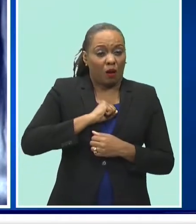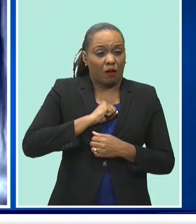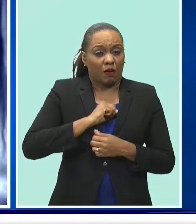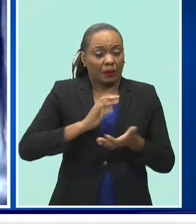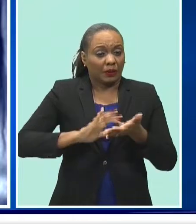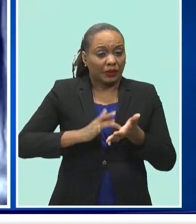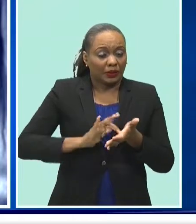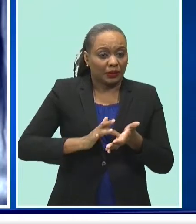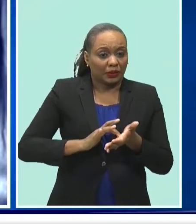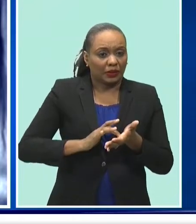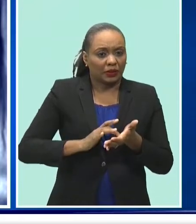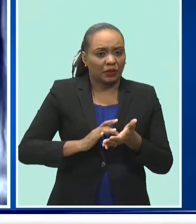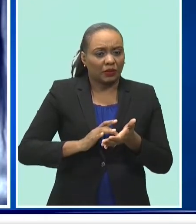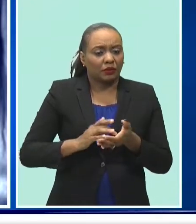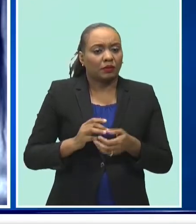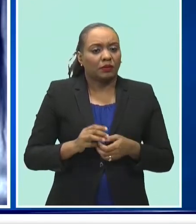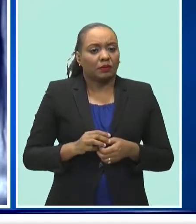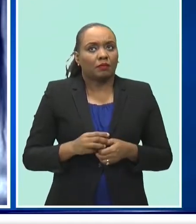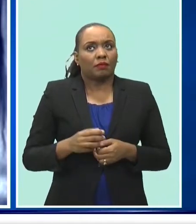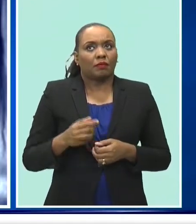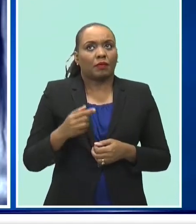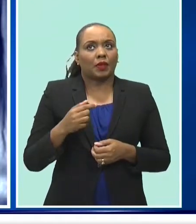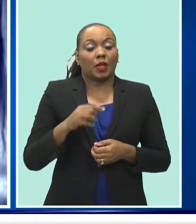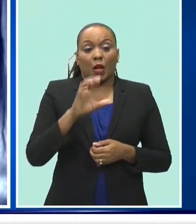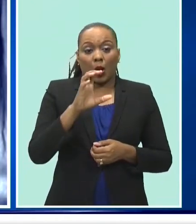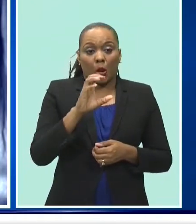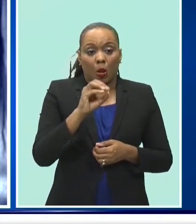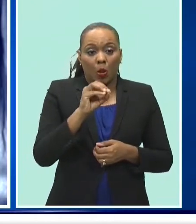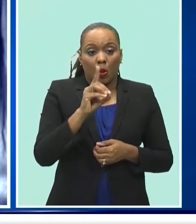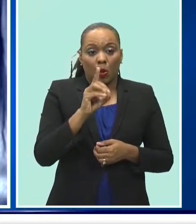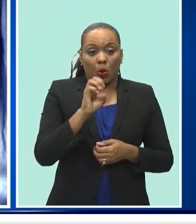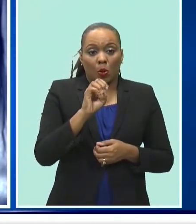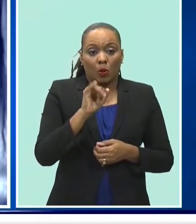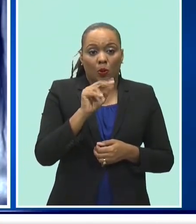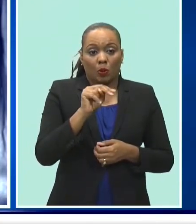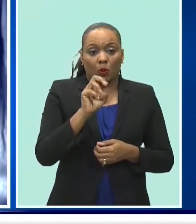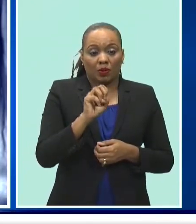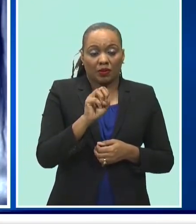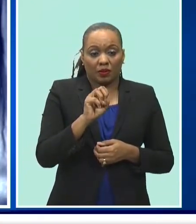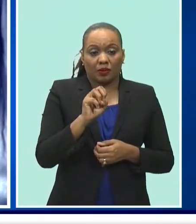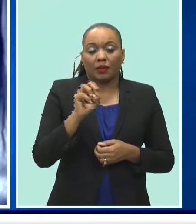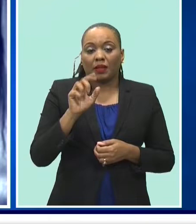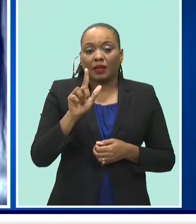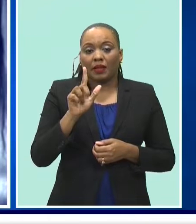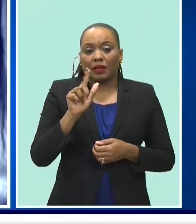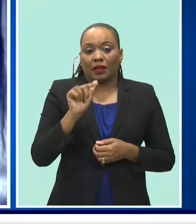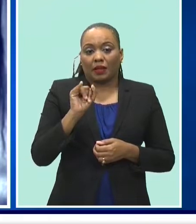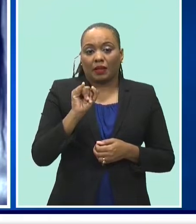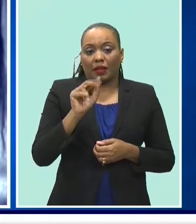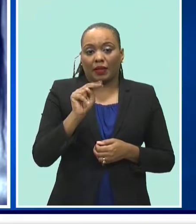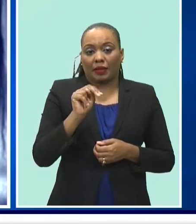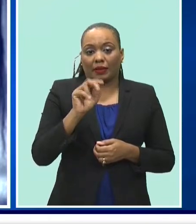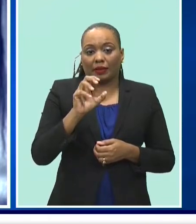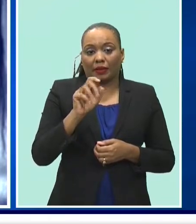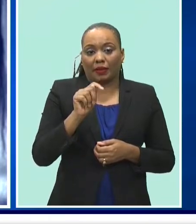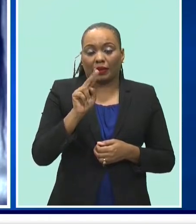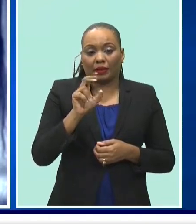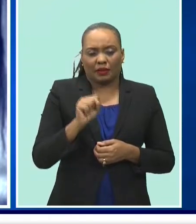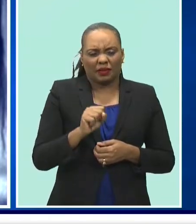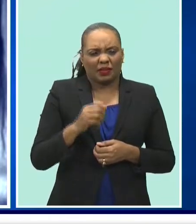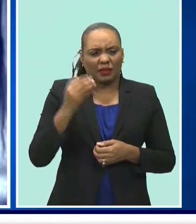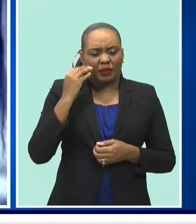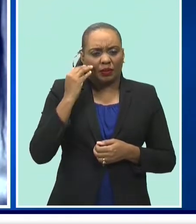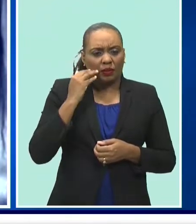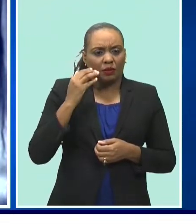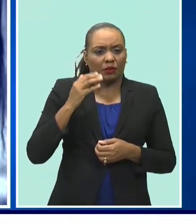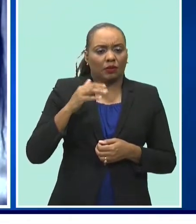preparation. I can repeat, codeine lactose, a cough preparation. So what grandma